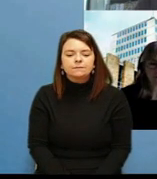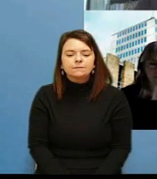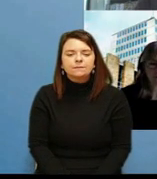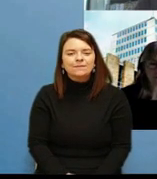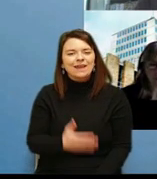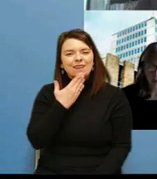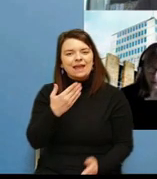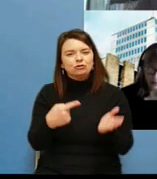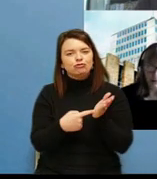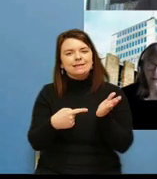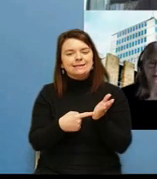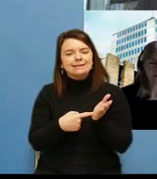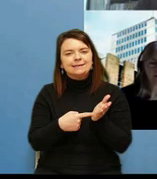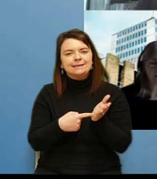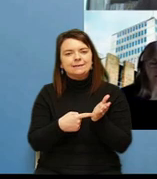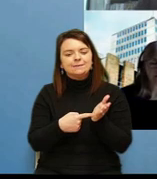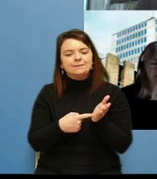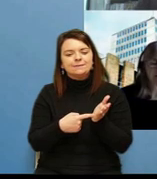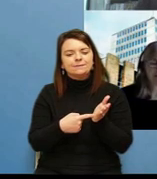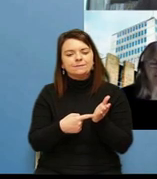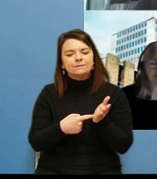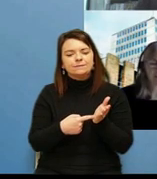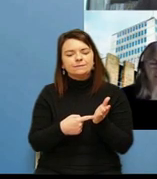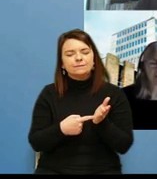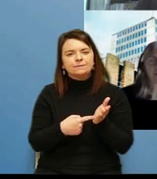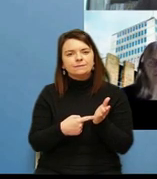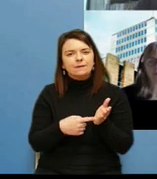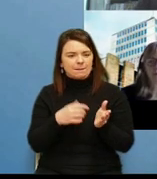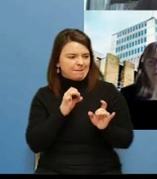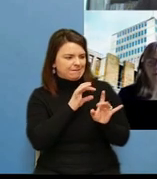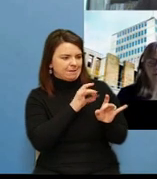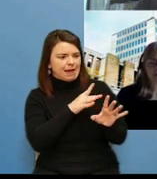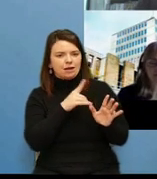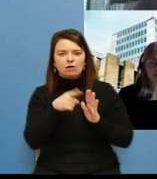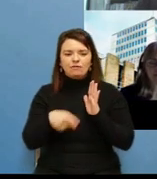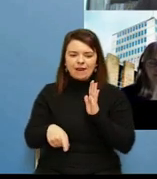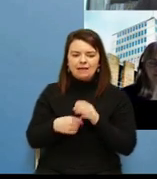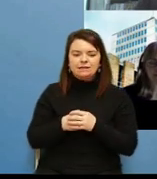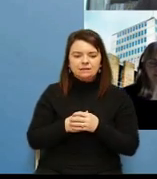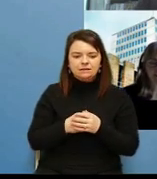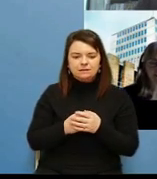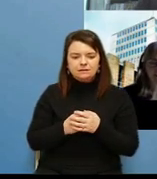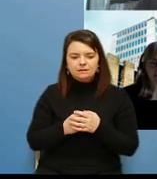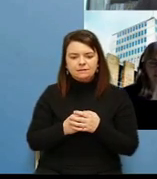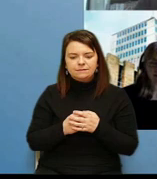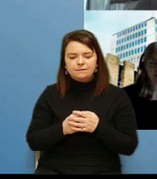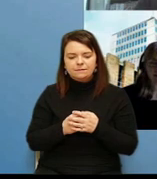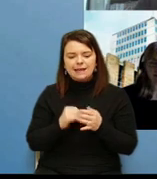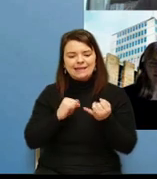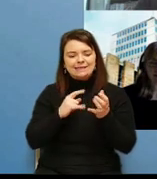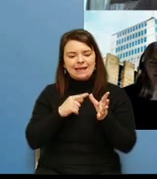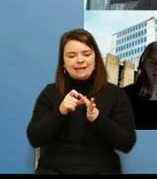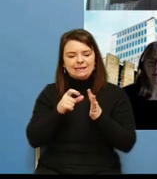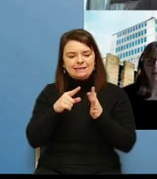Thanks, Tracy. I'll just move around the block, and then maybe towards the end you can reflect on the feedback you've heard,